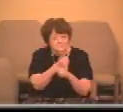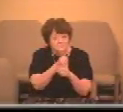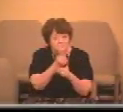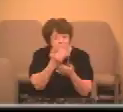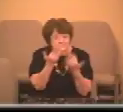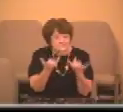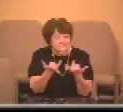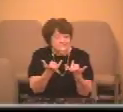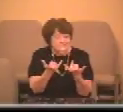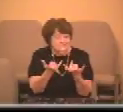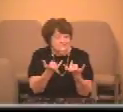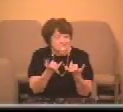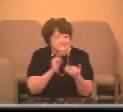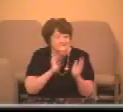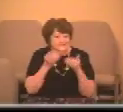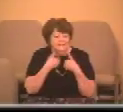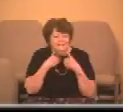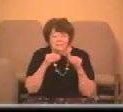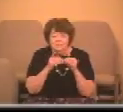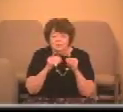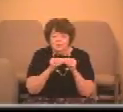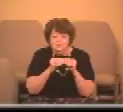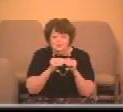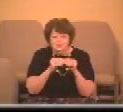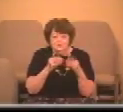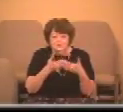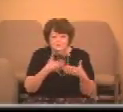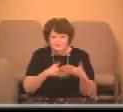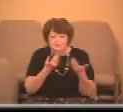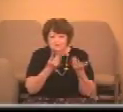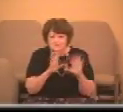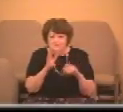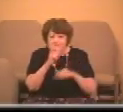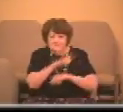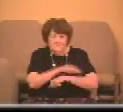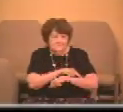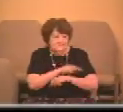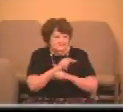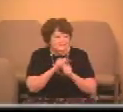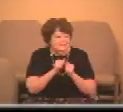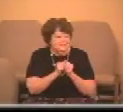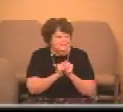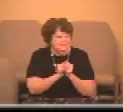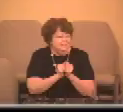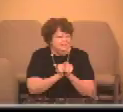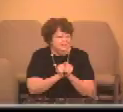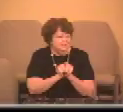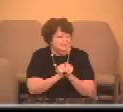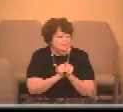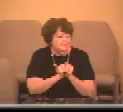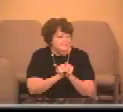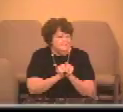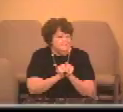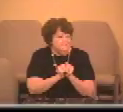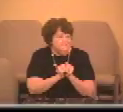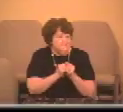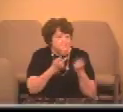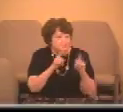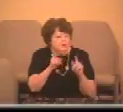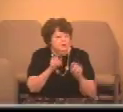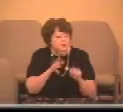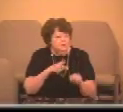I'll probably have a couple more. Okay, wait. Grab a hold of that mug. Grab a hold of that glass with the ice in it. And when you feel